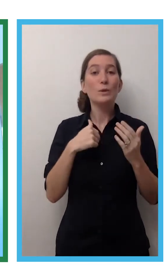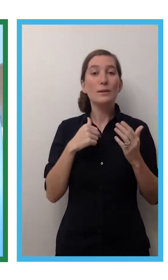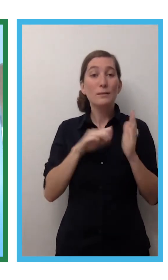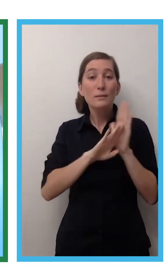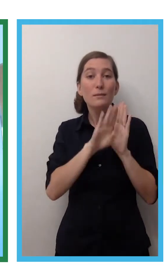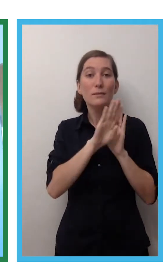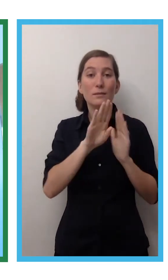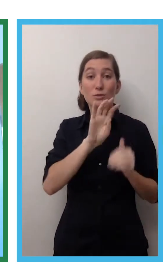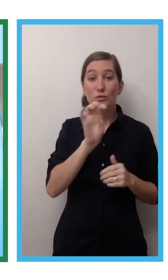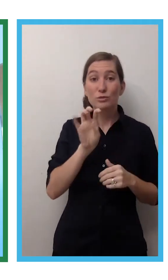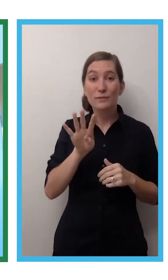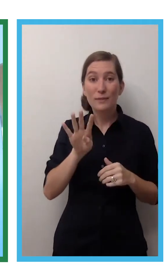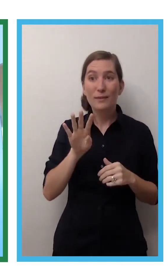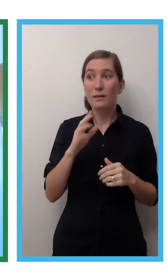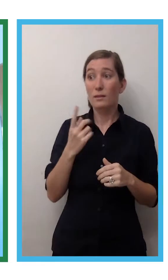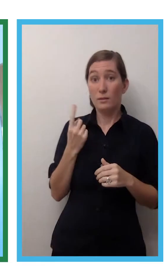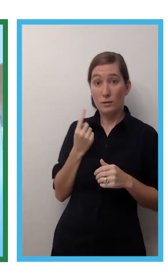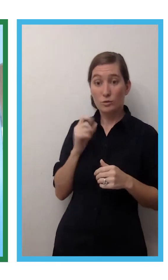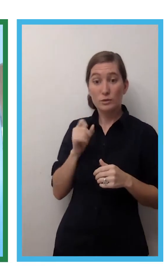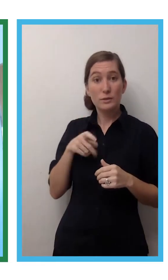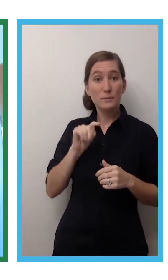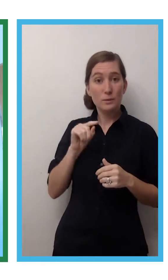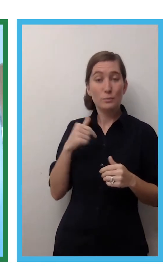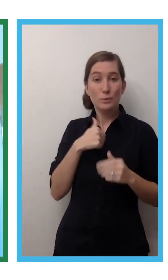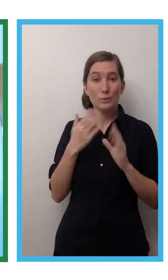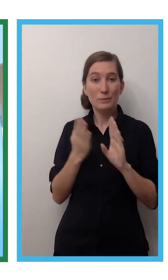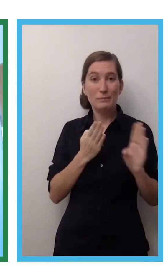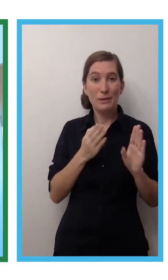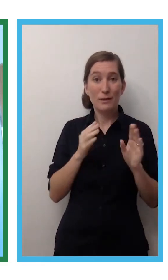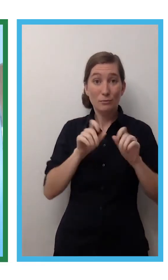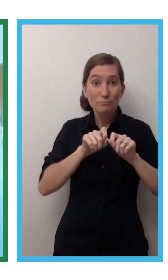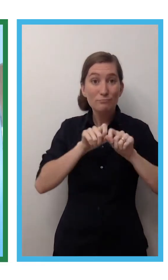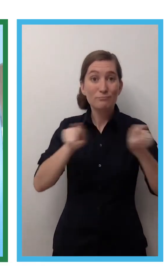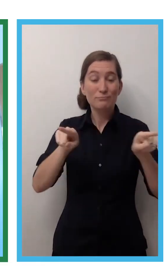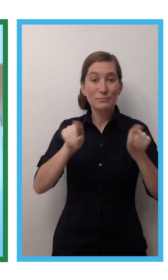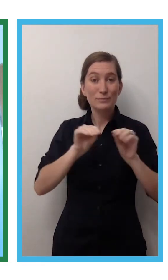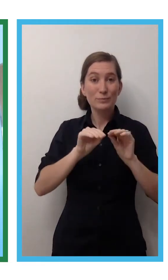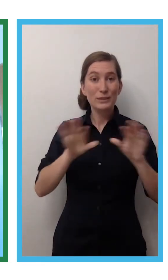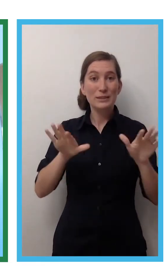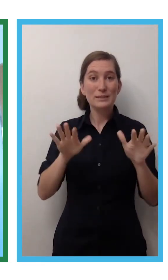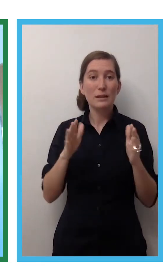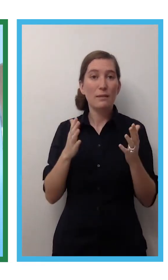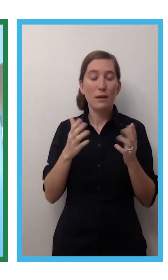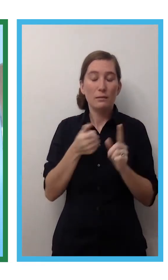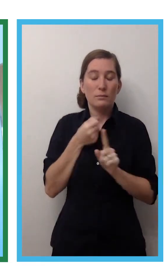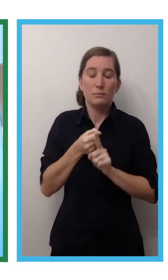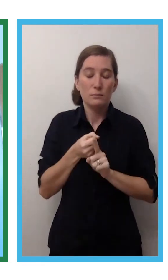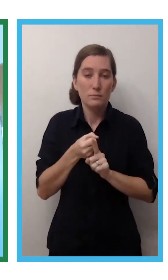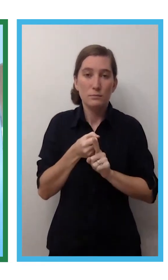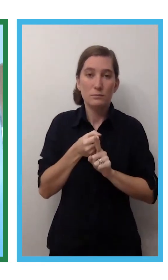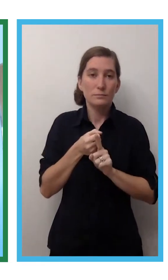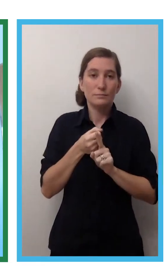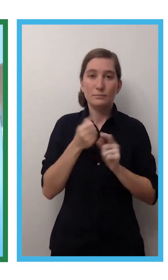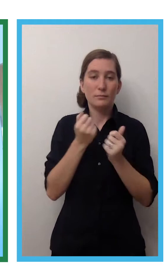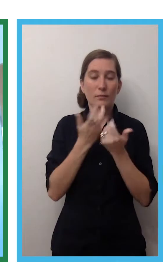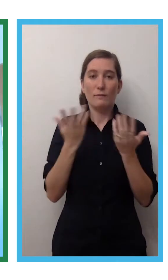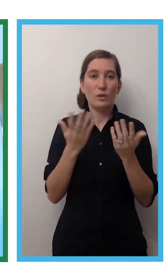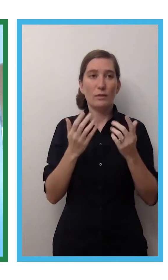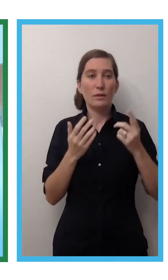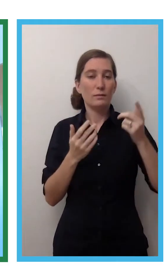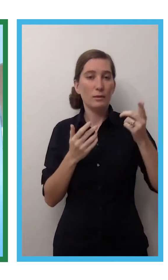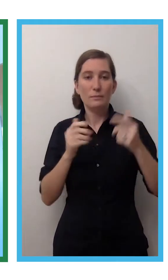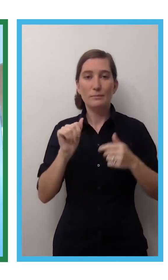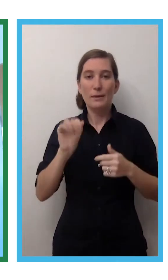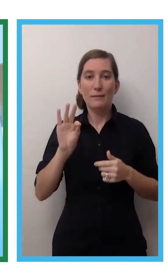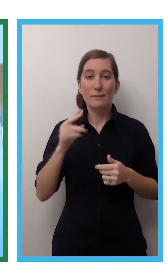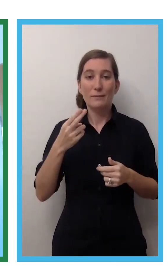in September. And then we had the whole circumstance with Afghanistan, and with our stakeholder group being